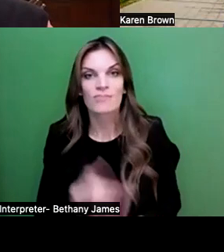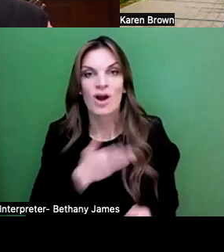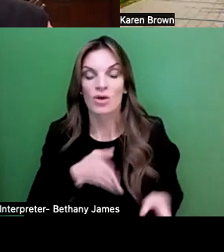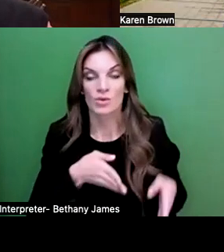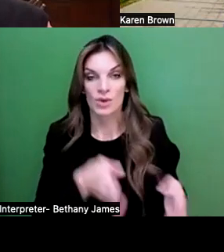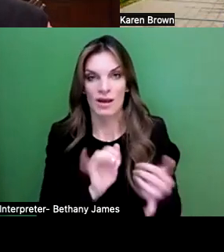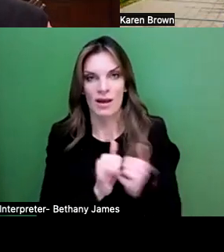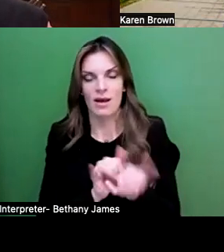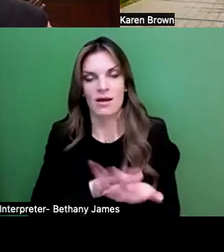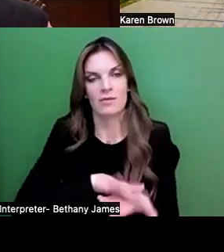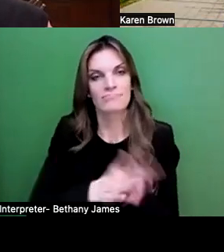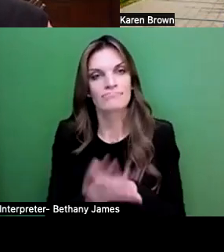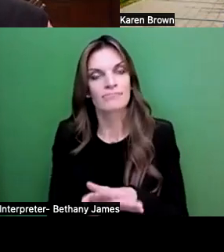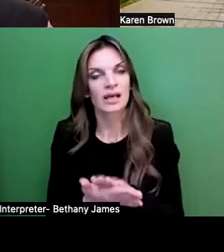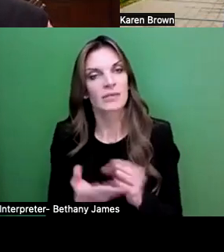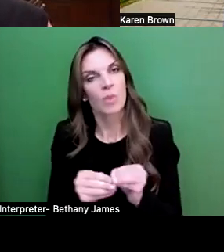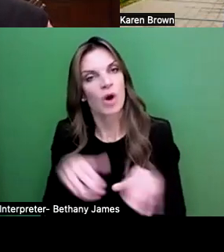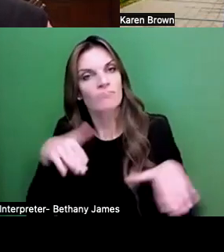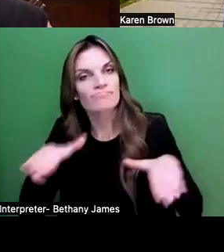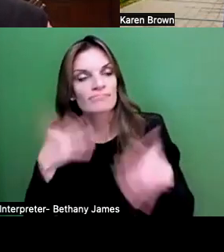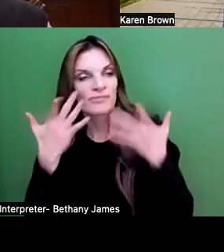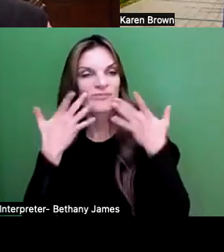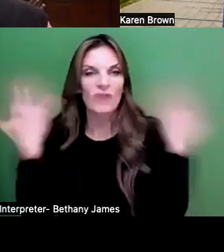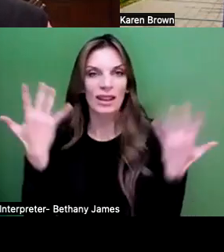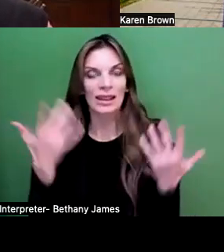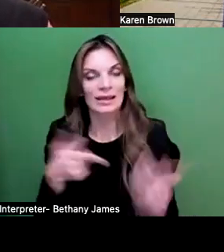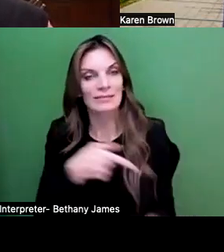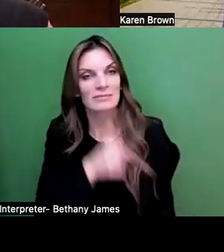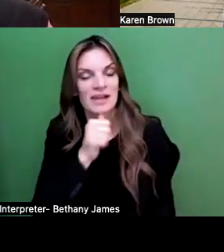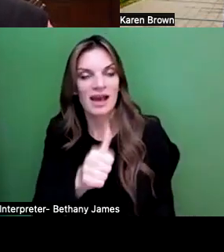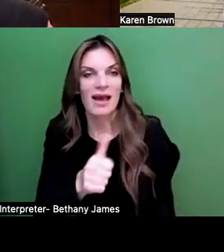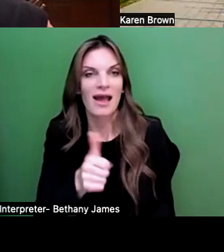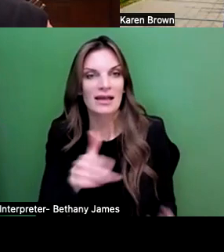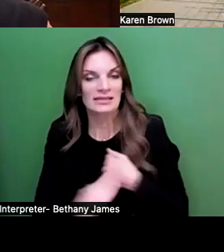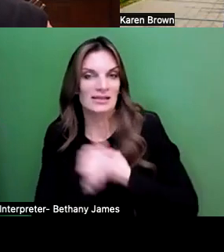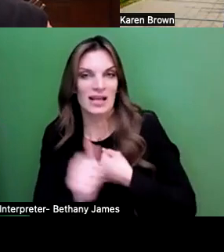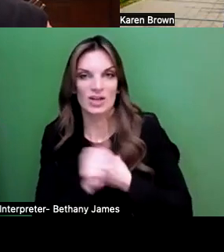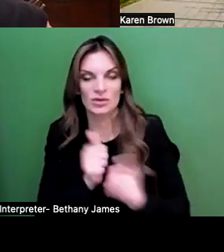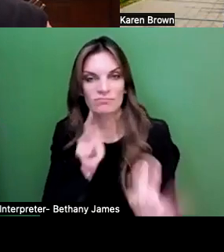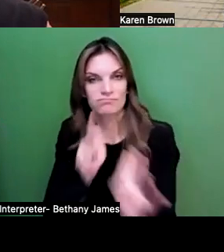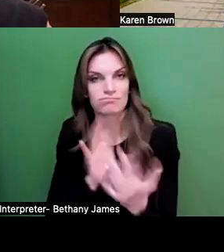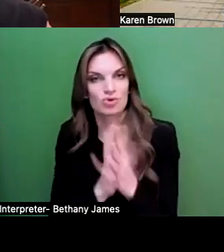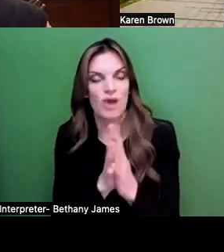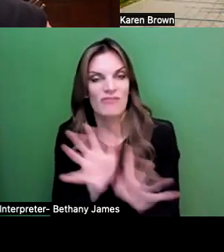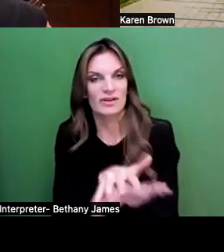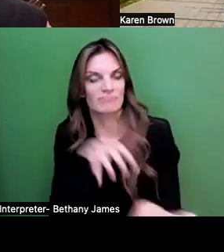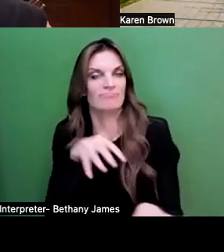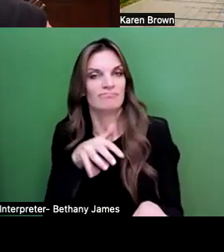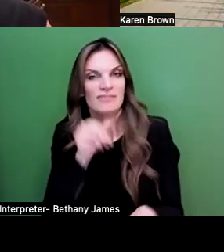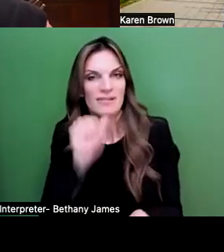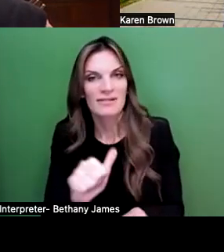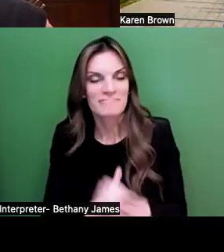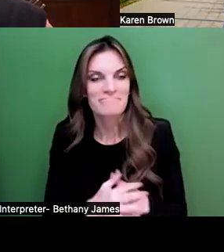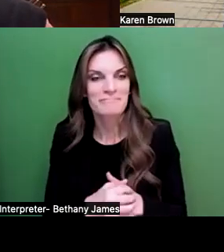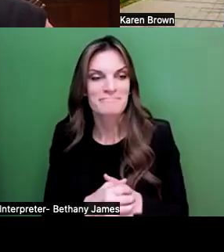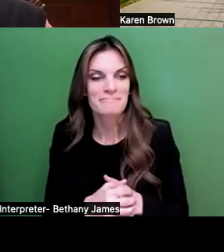make them more walkable? How can we encourage bike riding where it won't be dangerous?